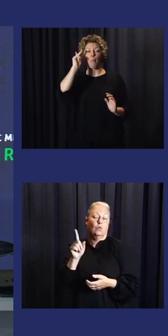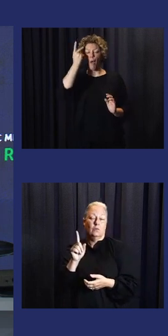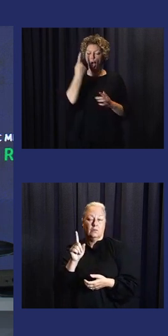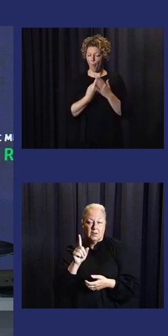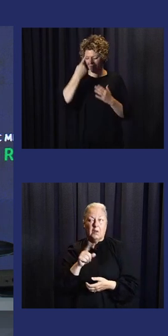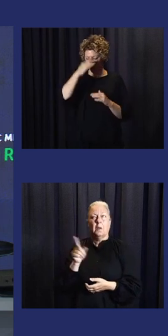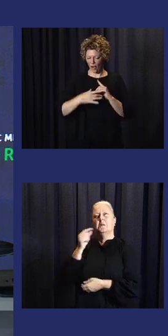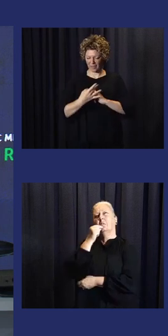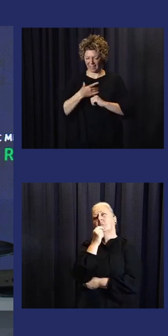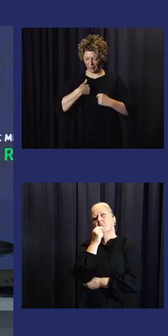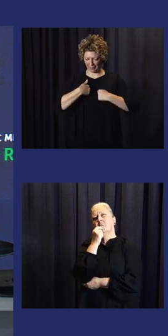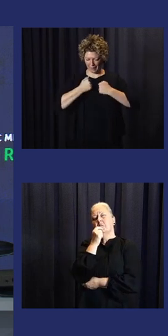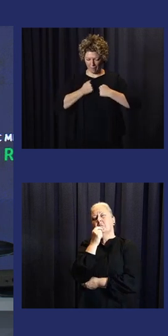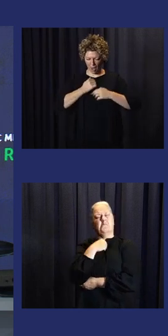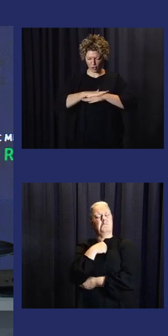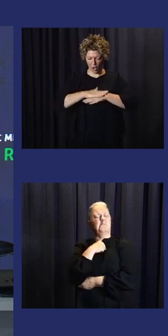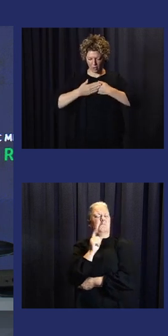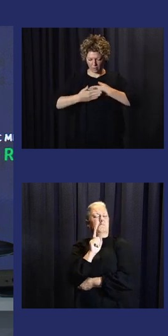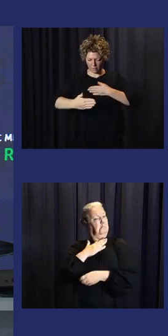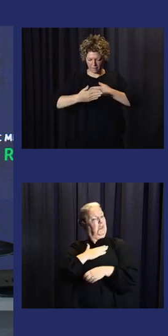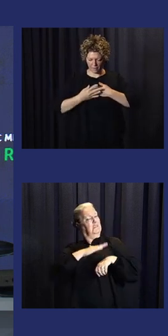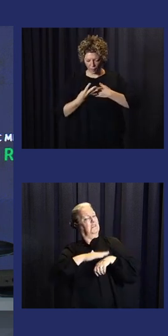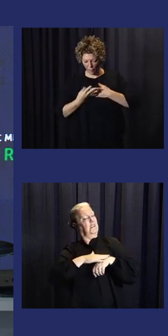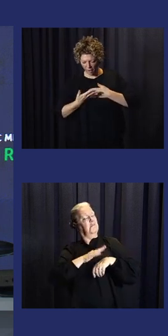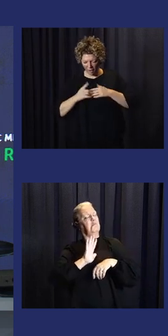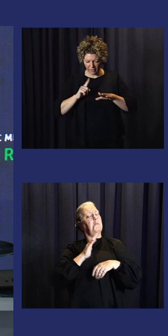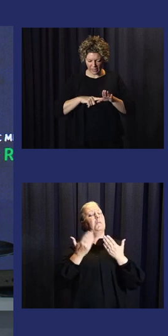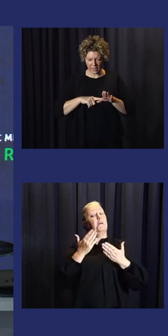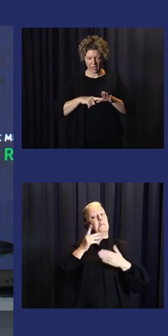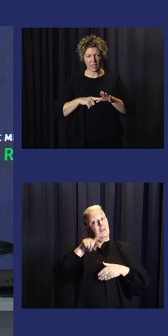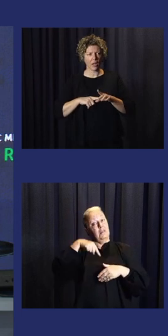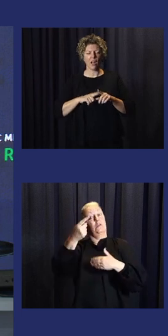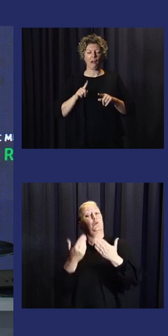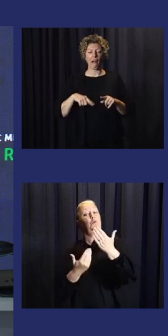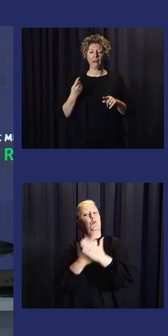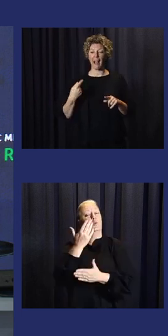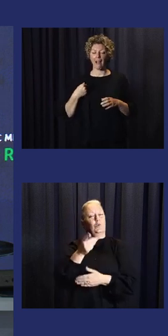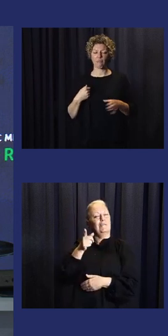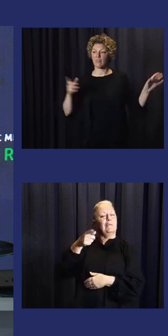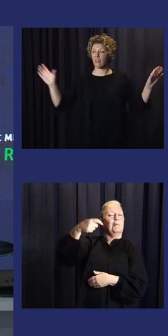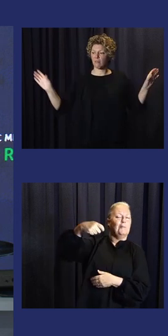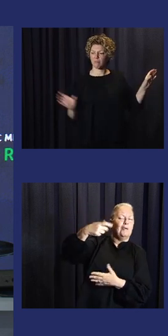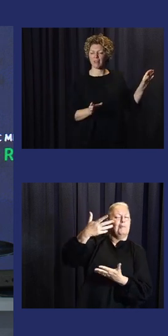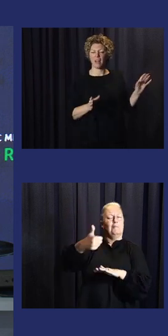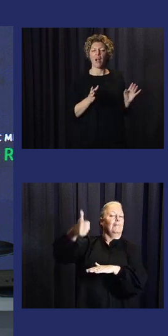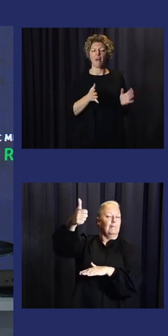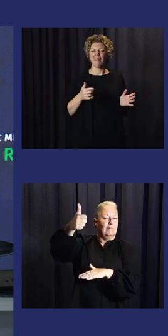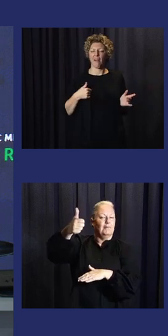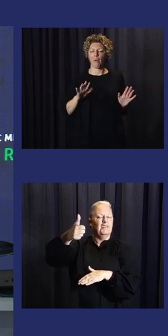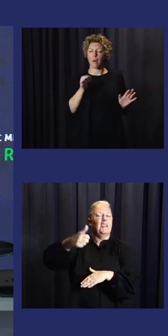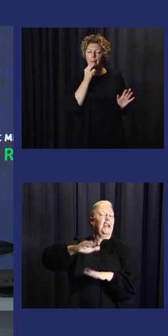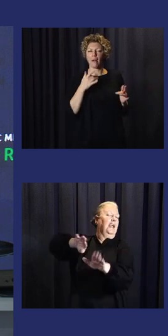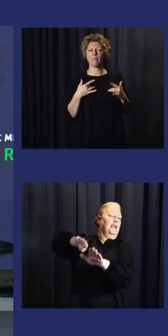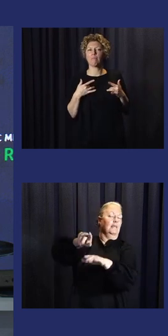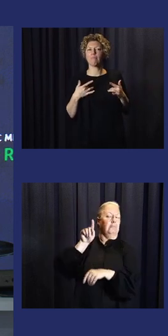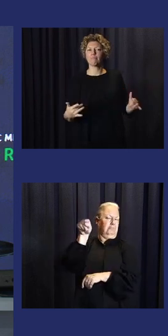decide potentially, okay, so it's not going to happen to me, maybe it happens to the next person in office, so I'm not going to